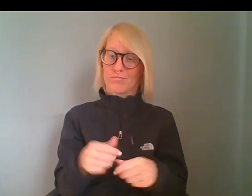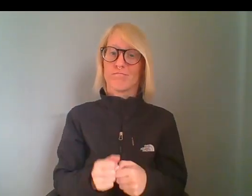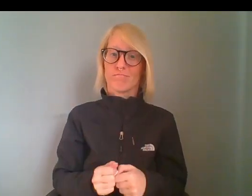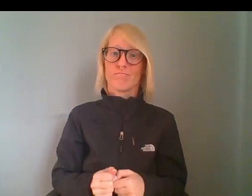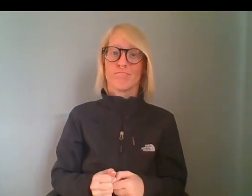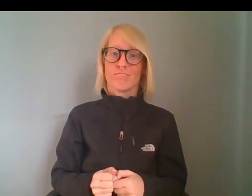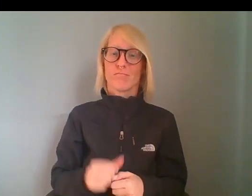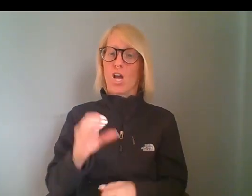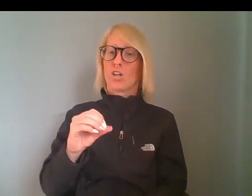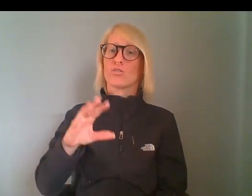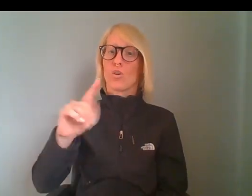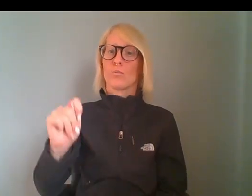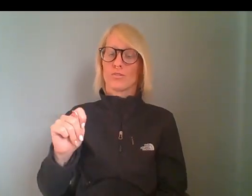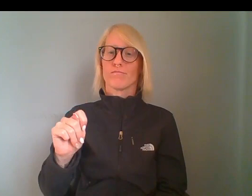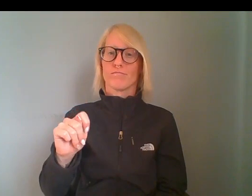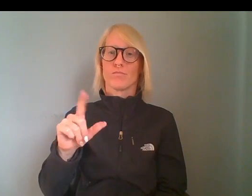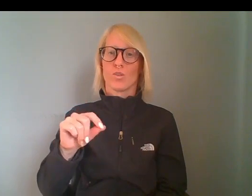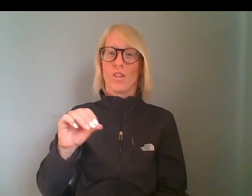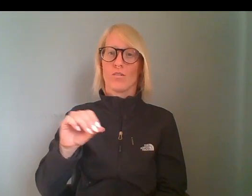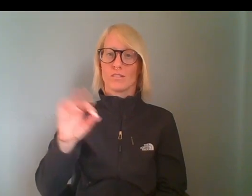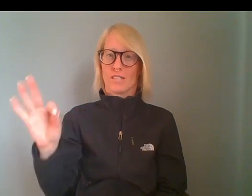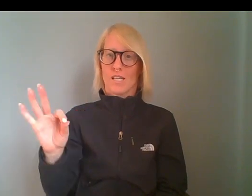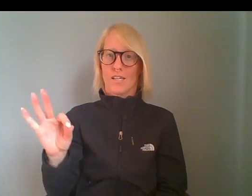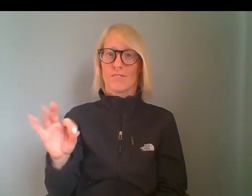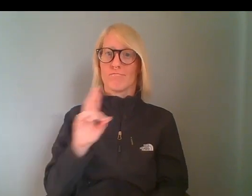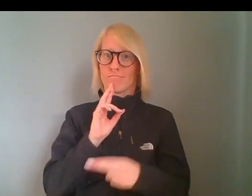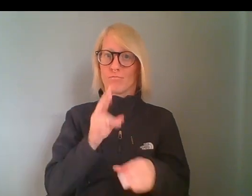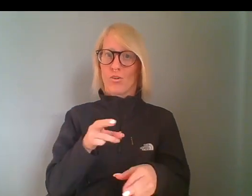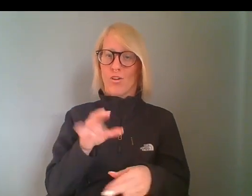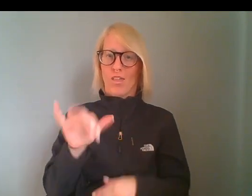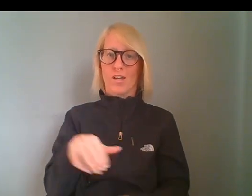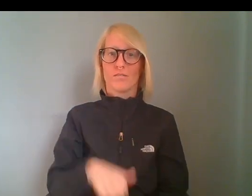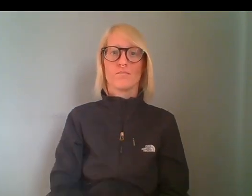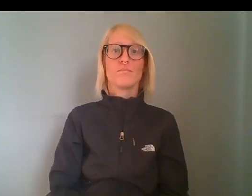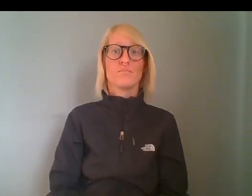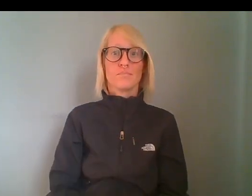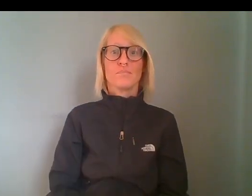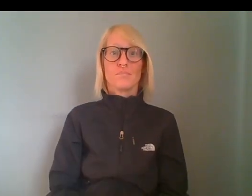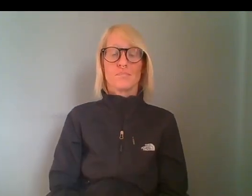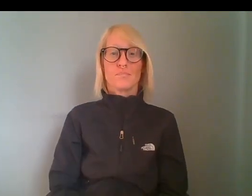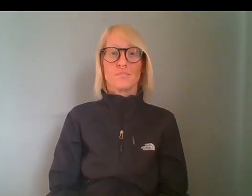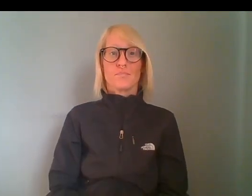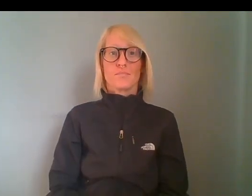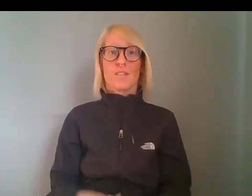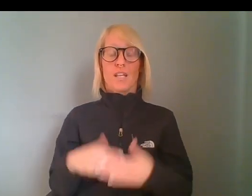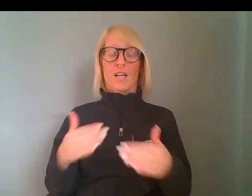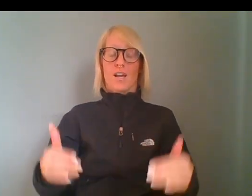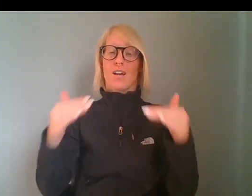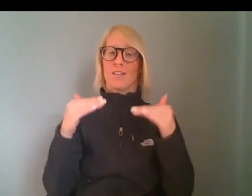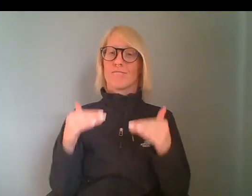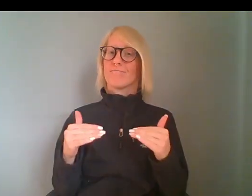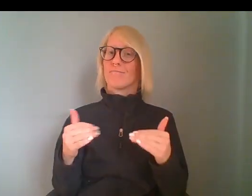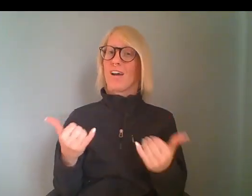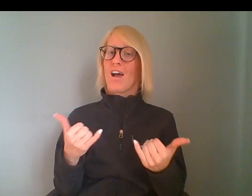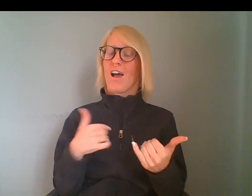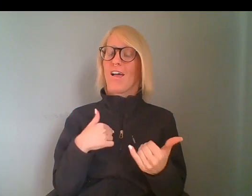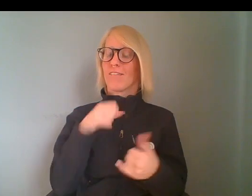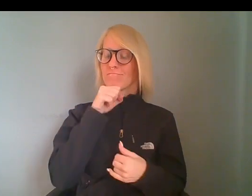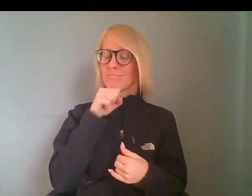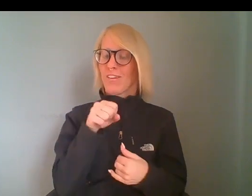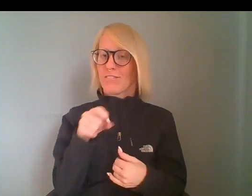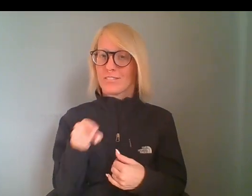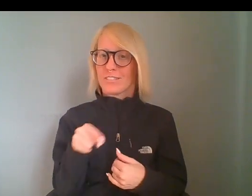October. Okay, this slide, I just love this one because it's kind of, I think it's a good description of